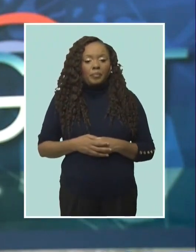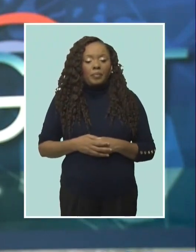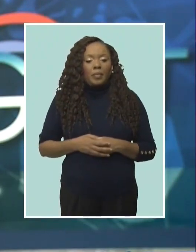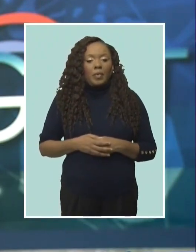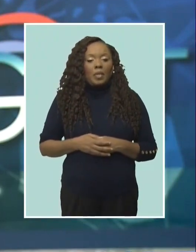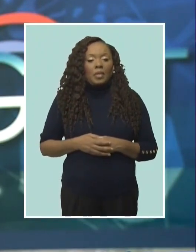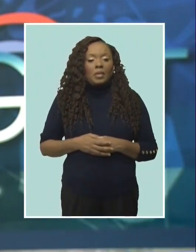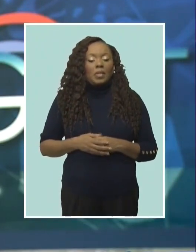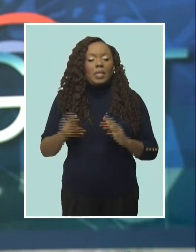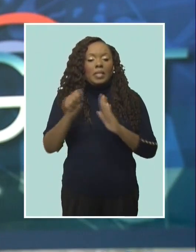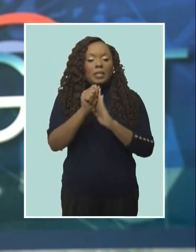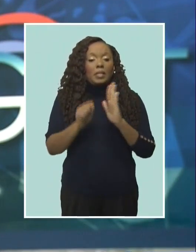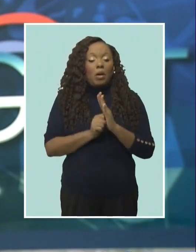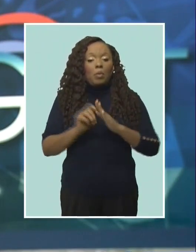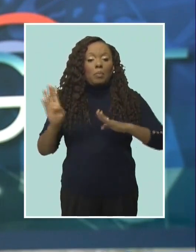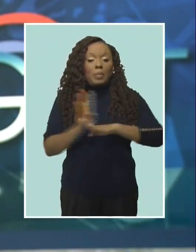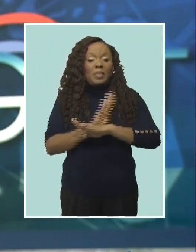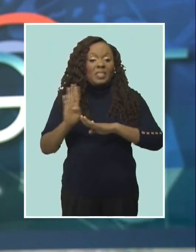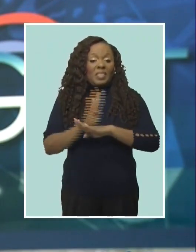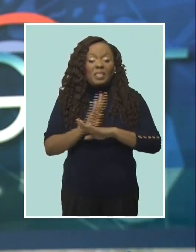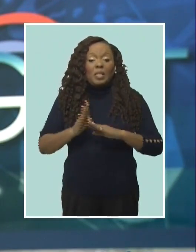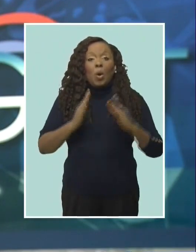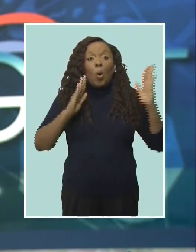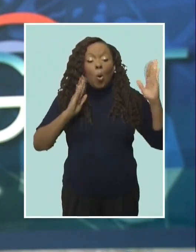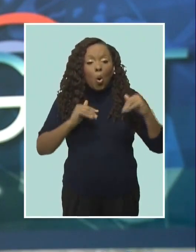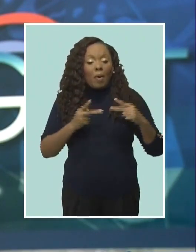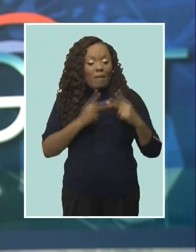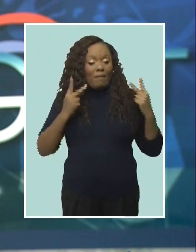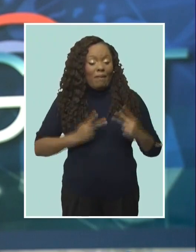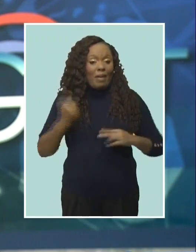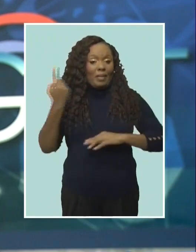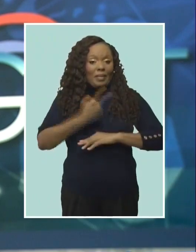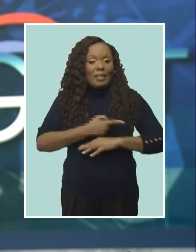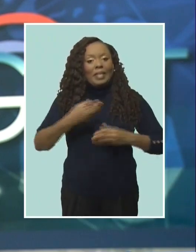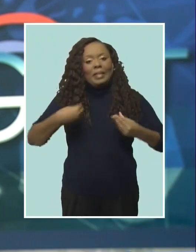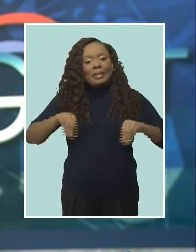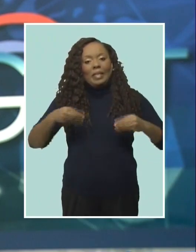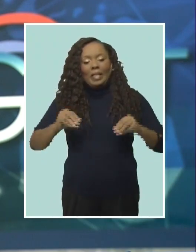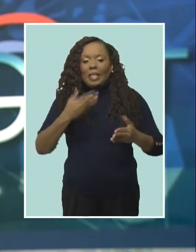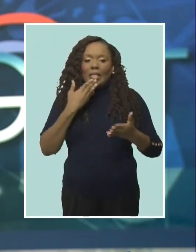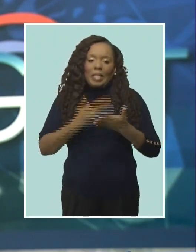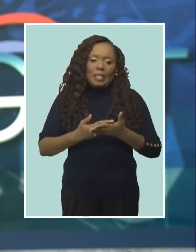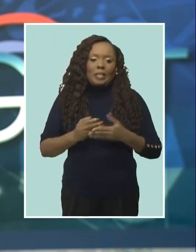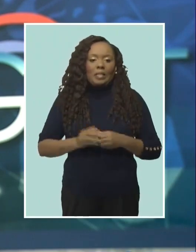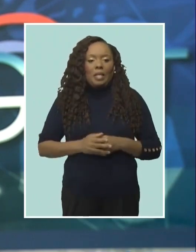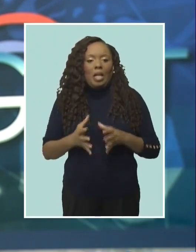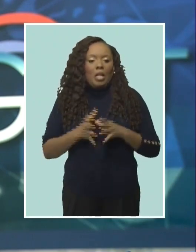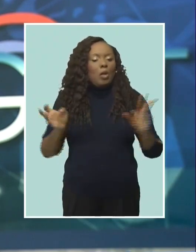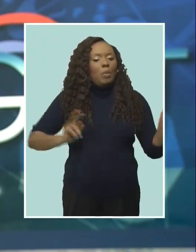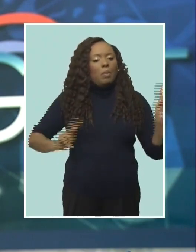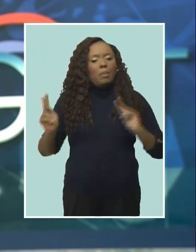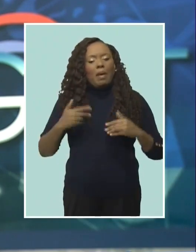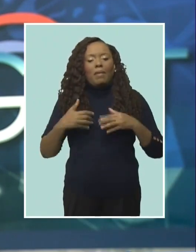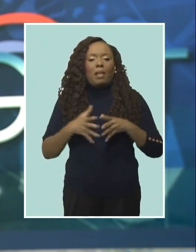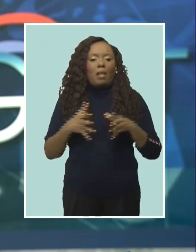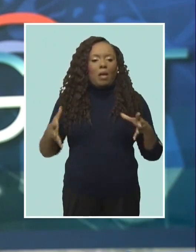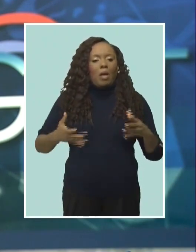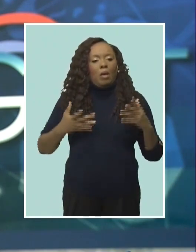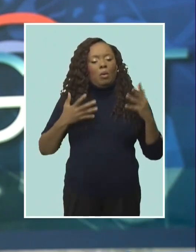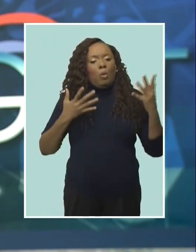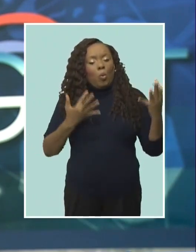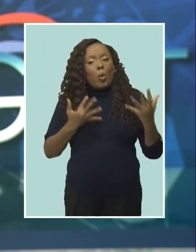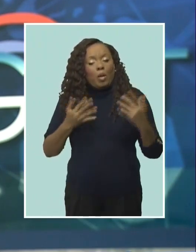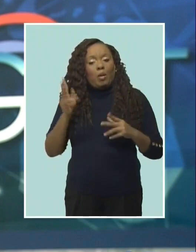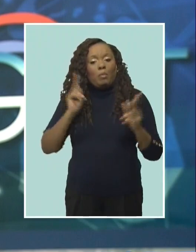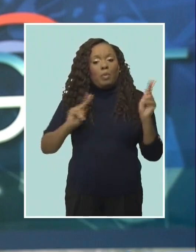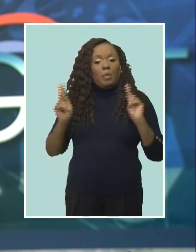Businesses in the city are hoping for favorable Valentine's Day sales. Many of them have well-stocked shelves and are waiting for that